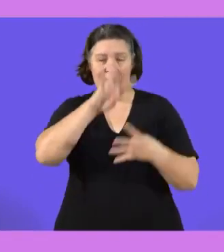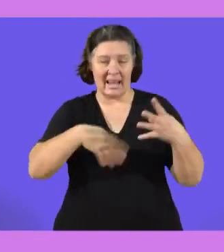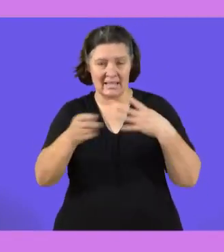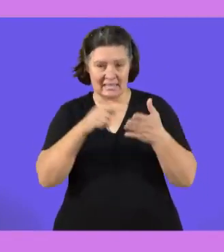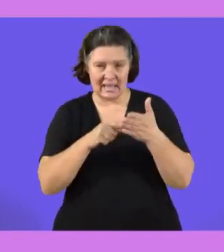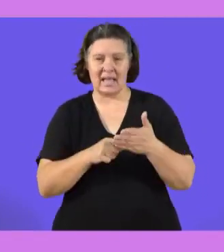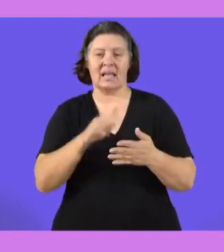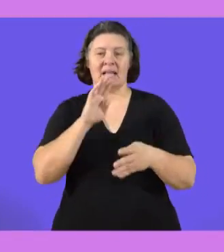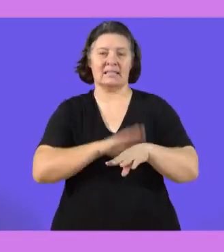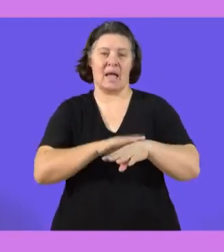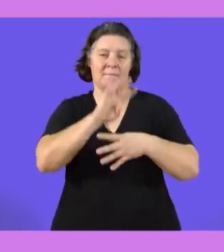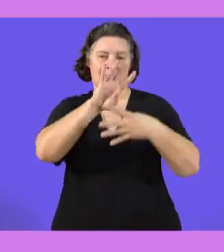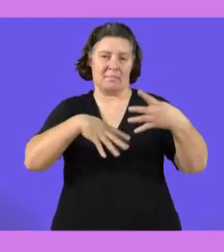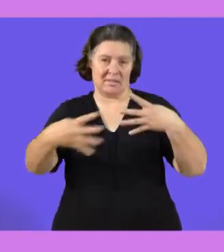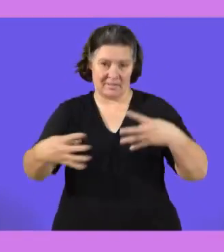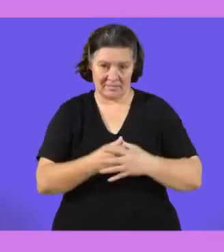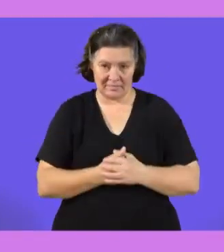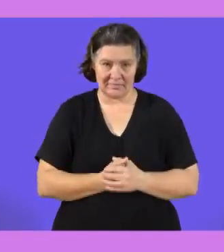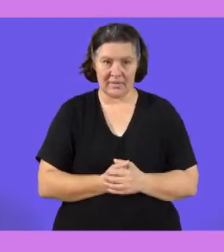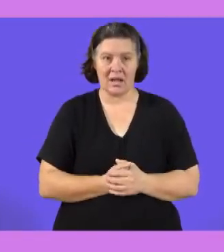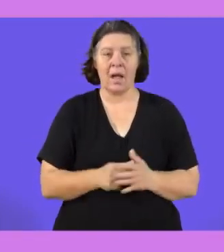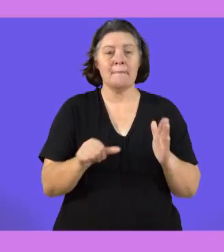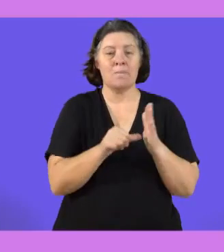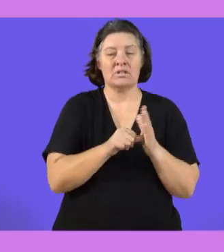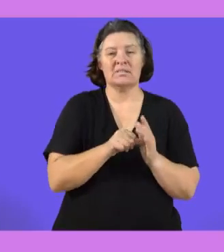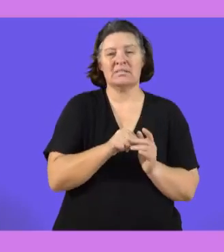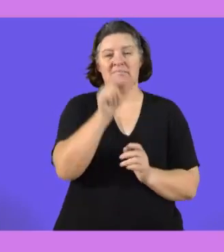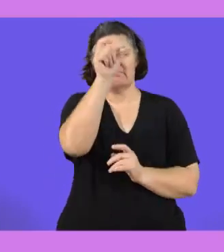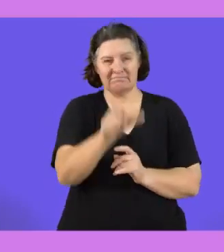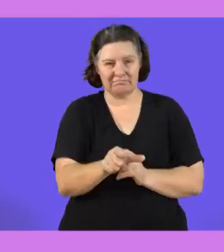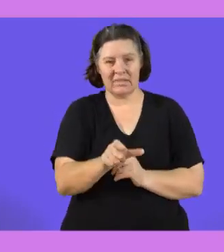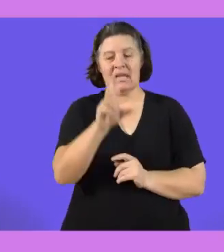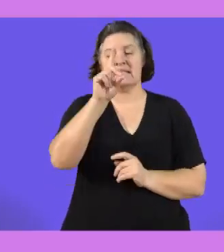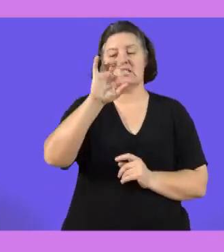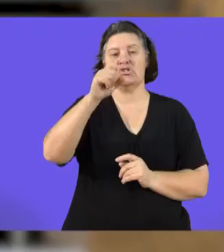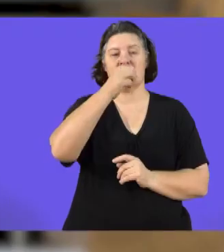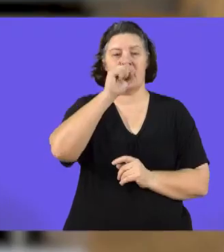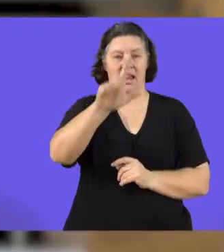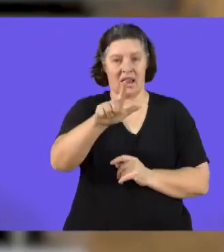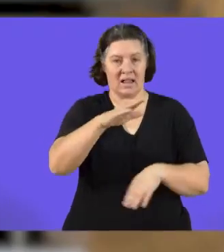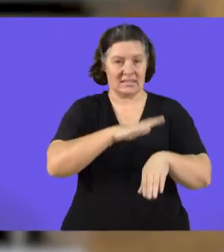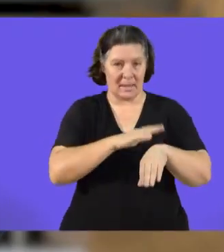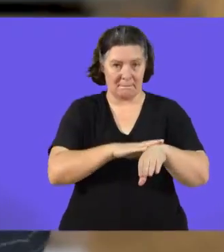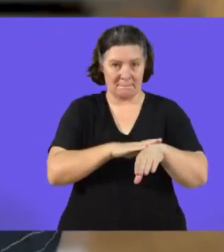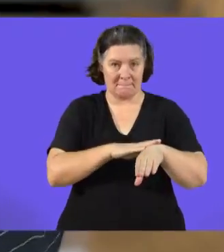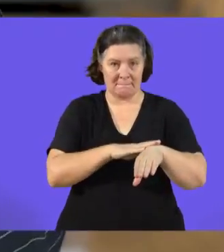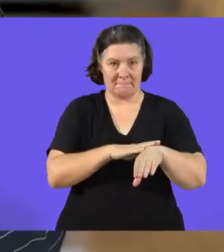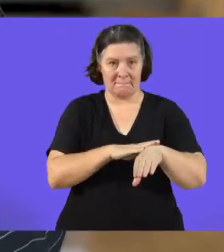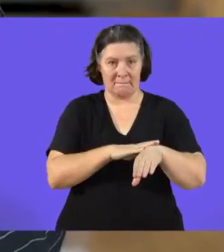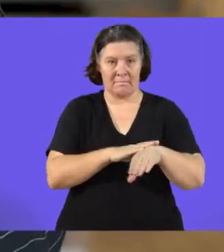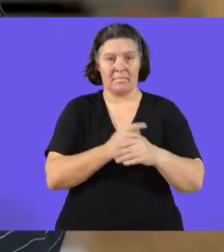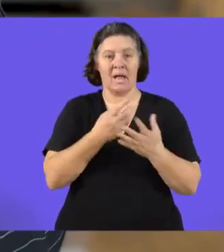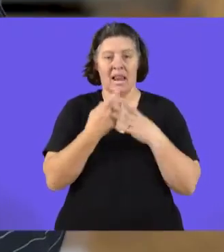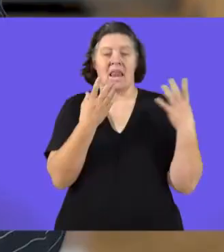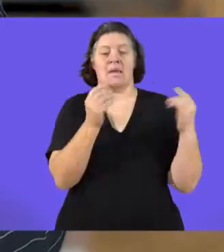and lastly, we looked at timetables. Then important words and language that you guys must take with you. Remember, digital time is